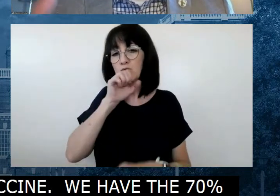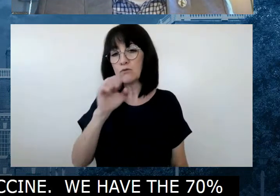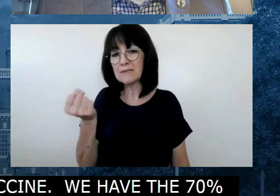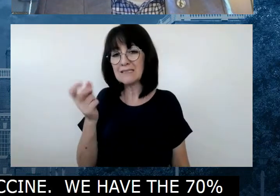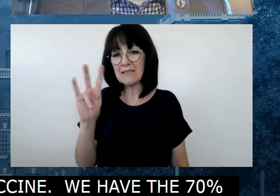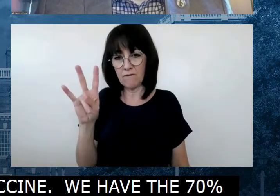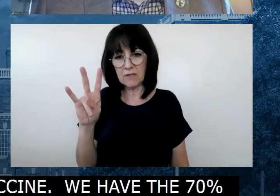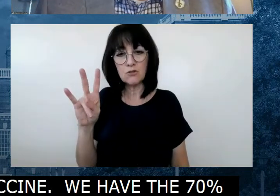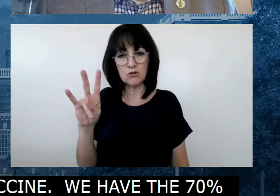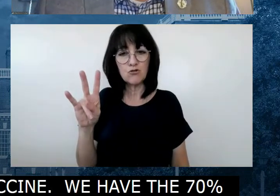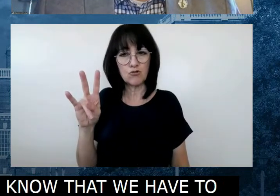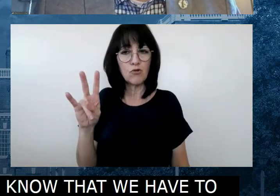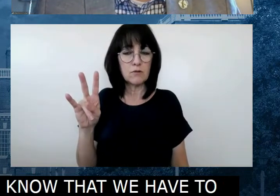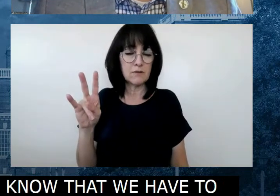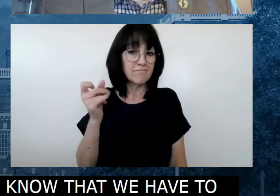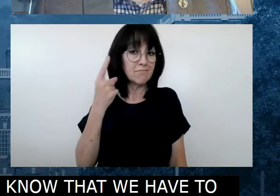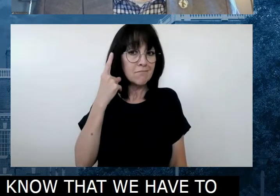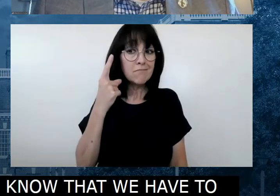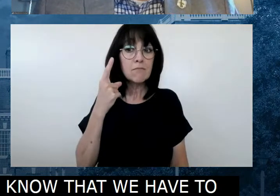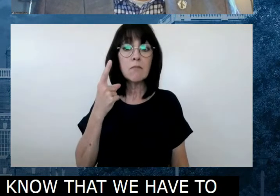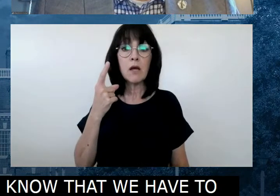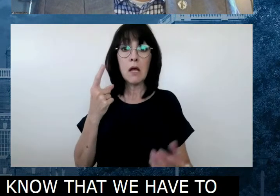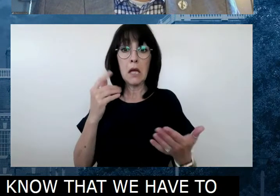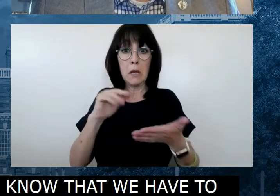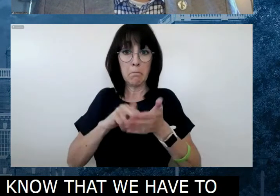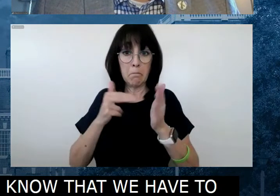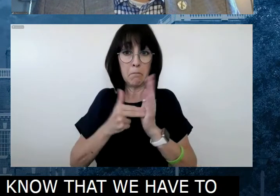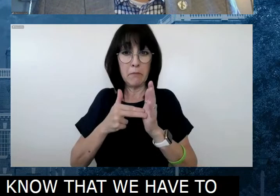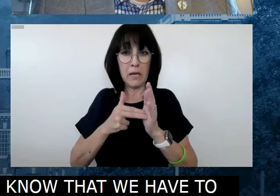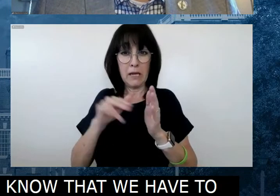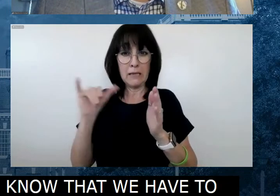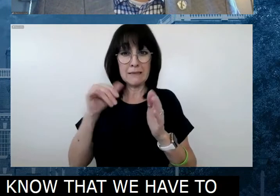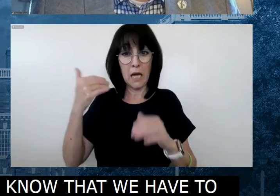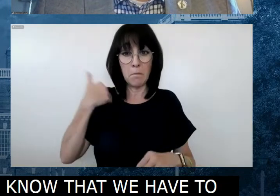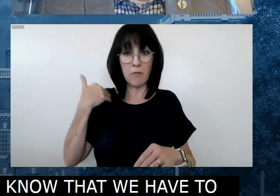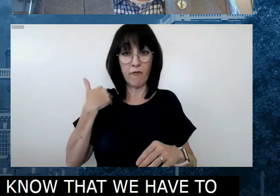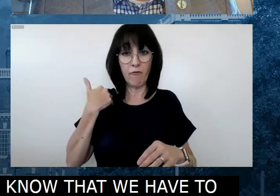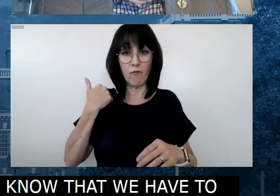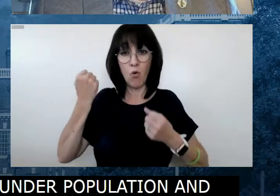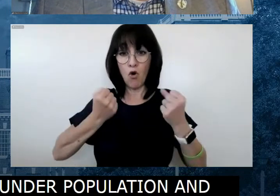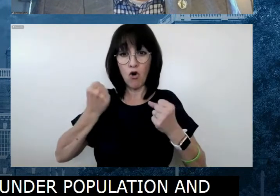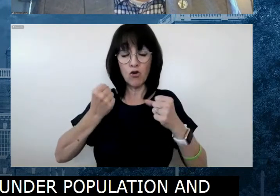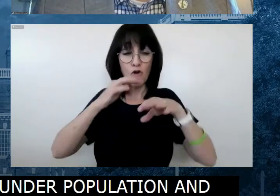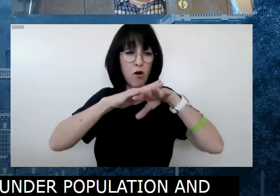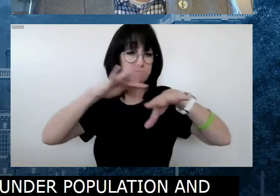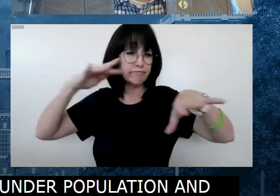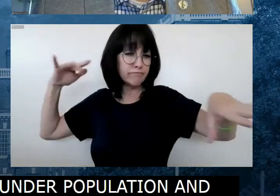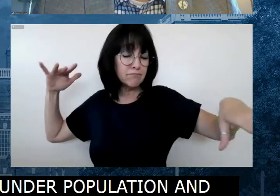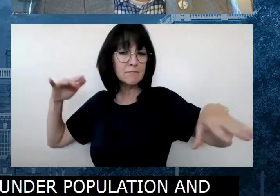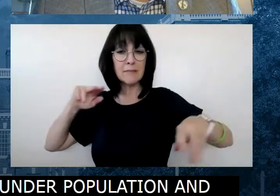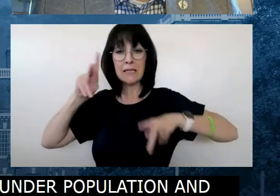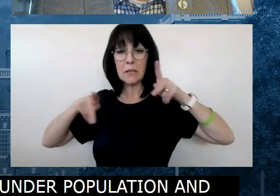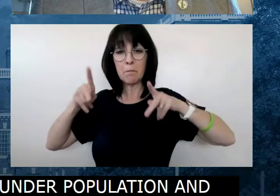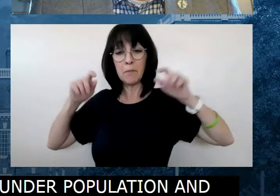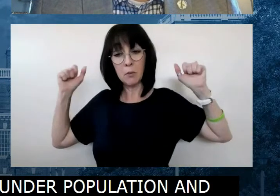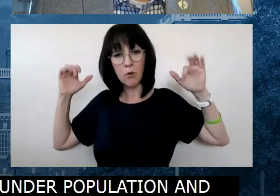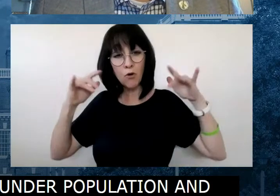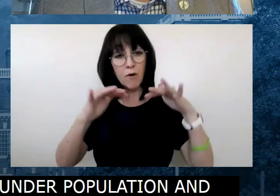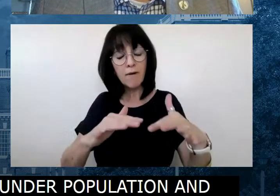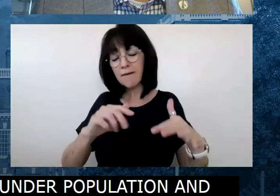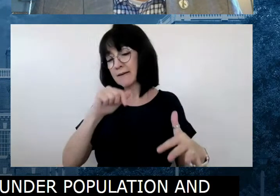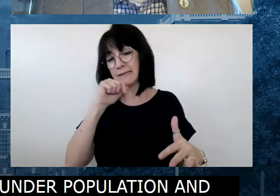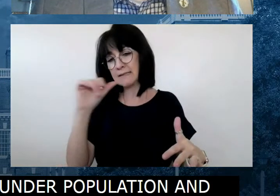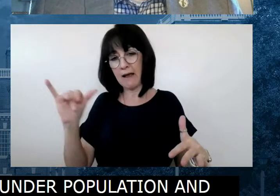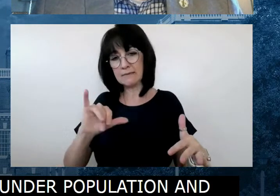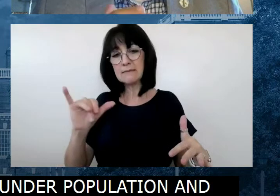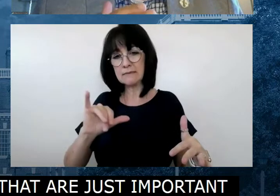not going to pull in hundreds of people, but the people it pulls in are the ones that, are just as important to us, and we want to make sure they have the access as well.